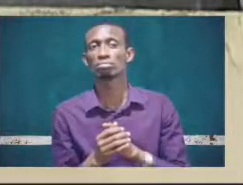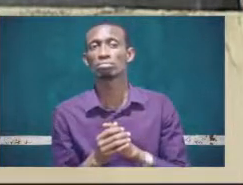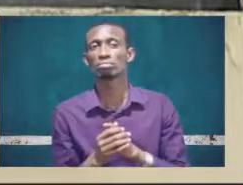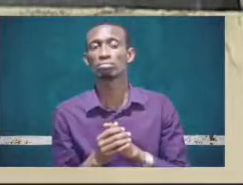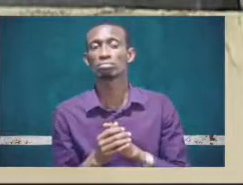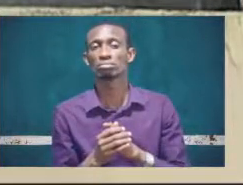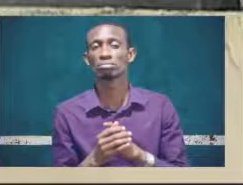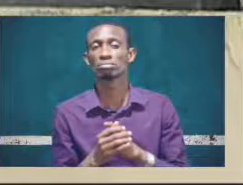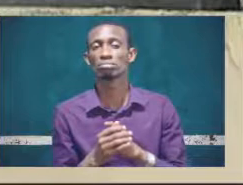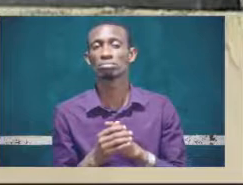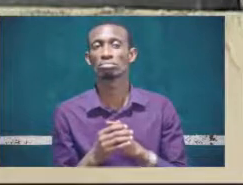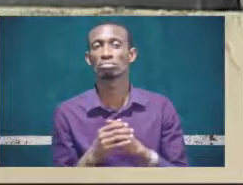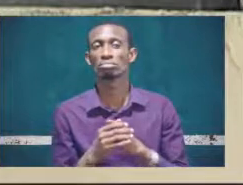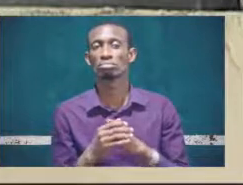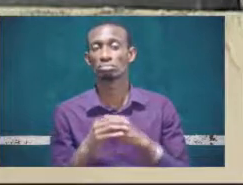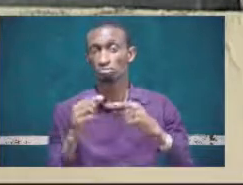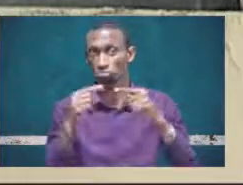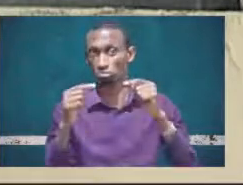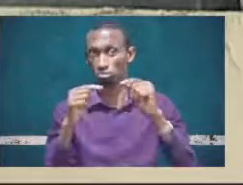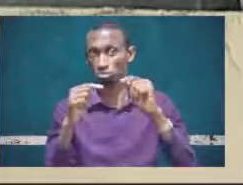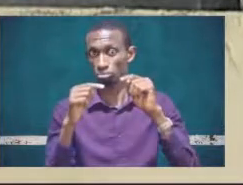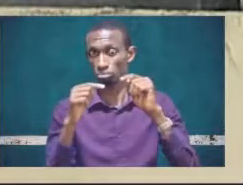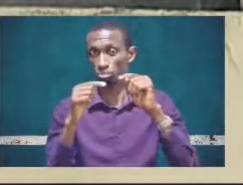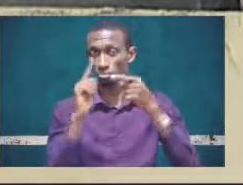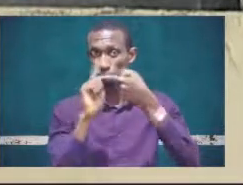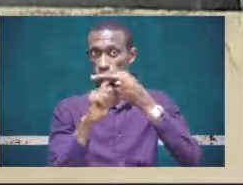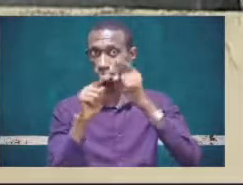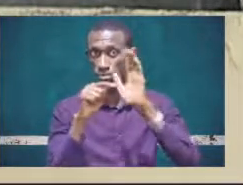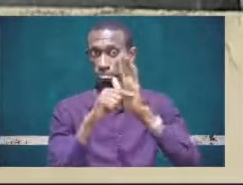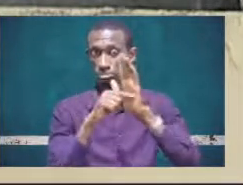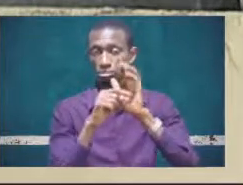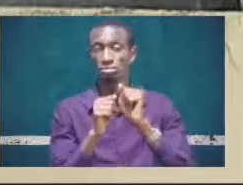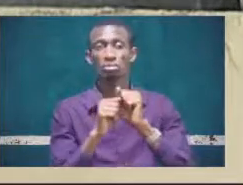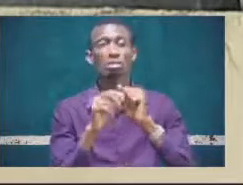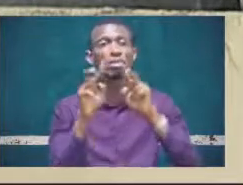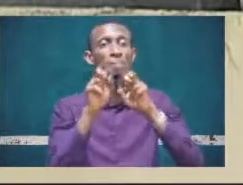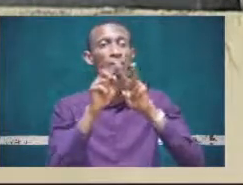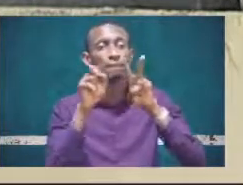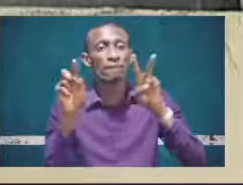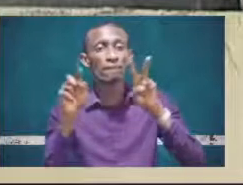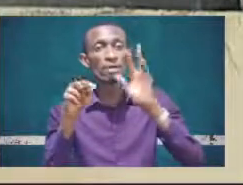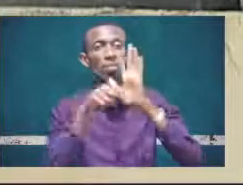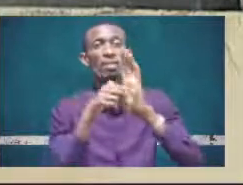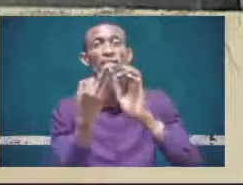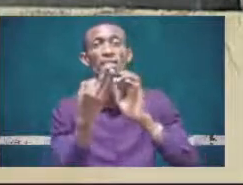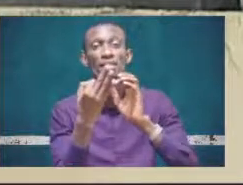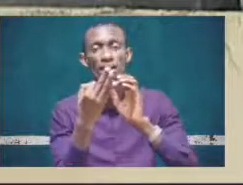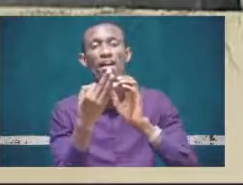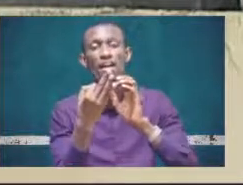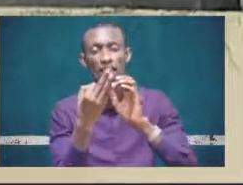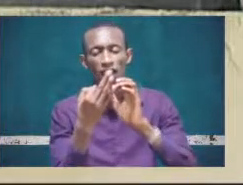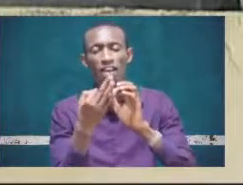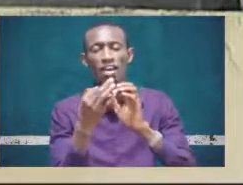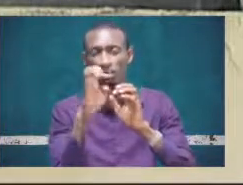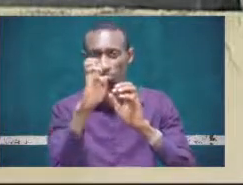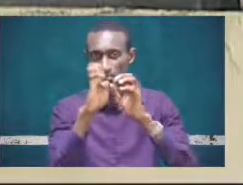square root of negative square root of 3, which is not a real number. Then we